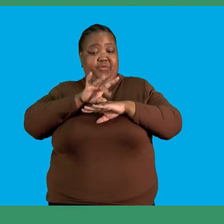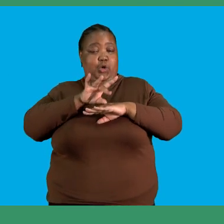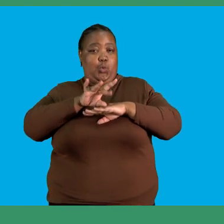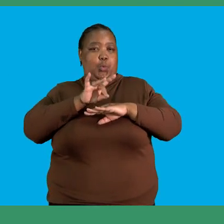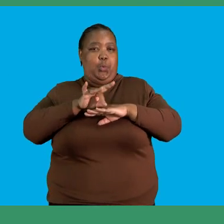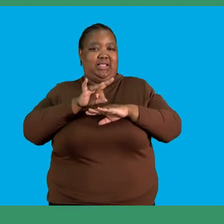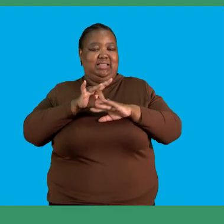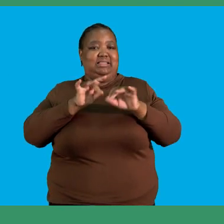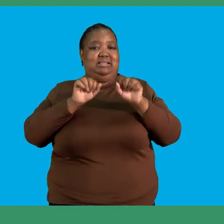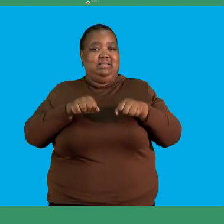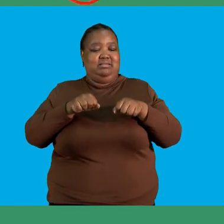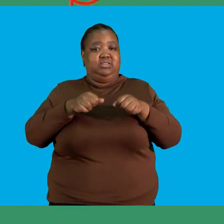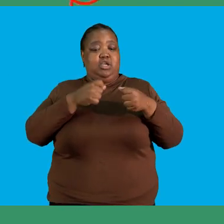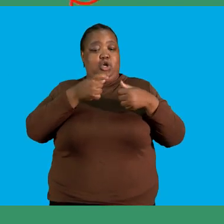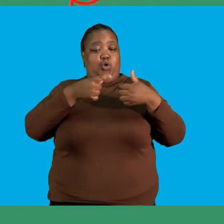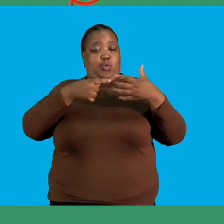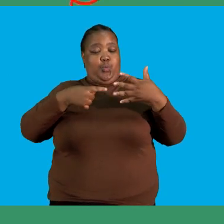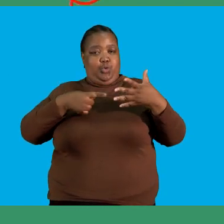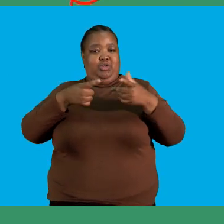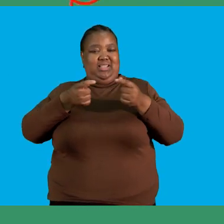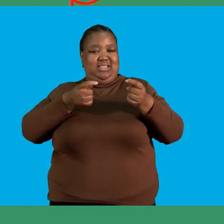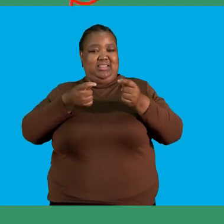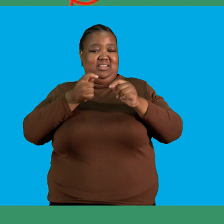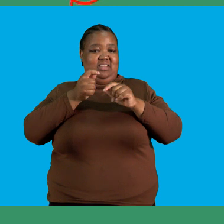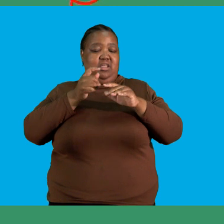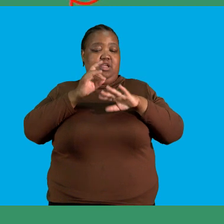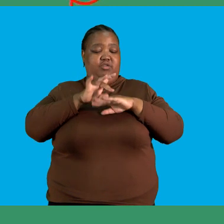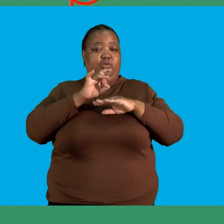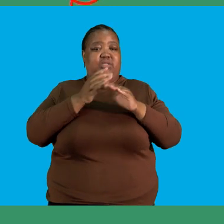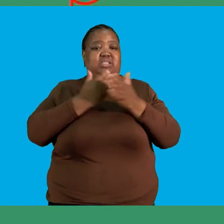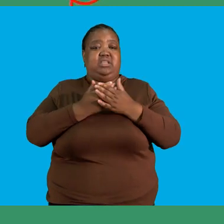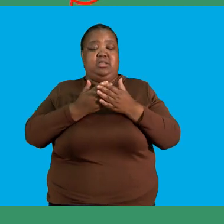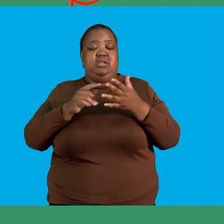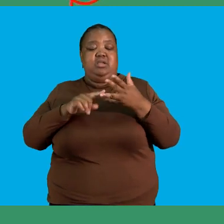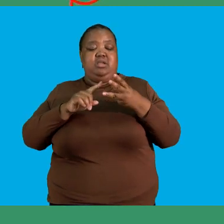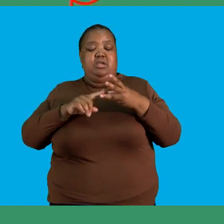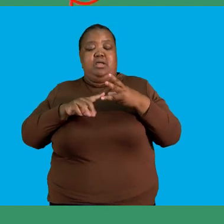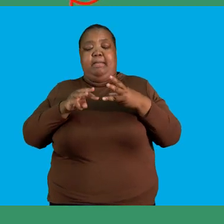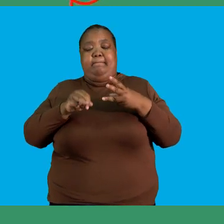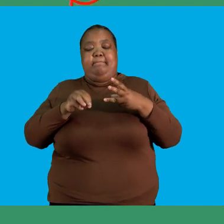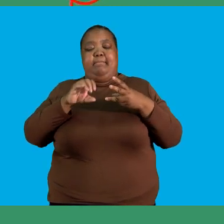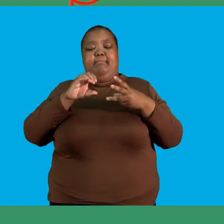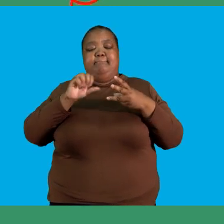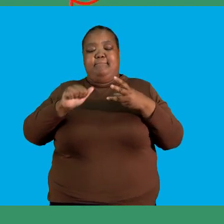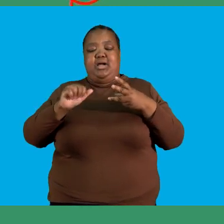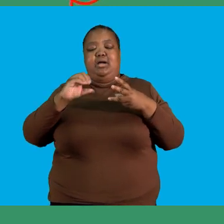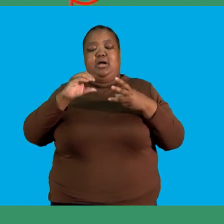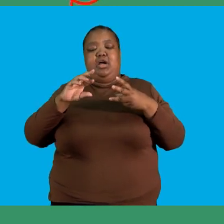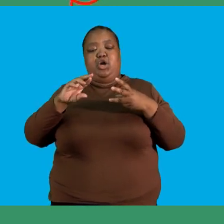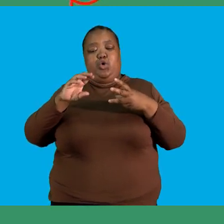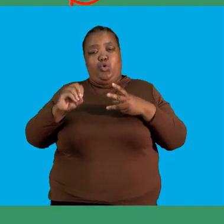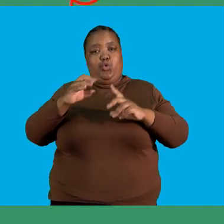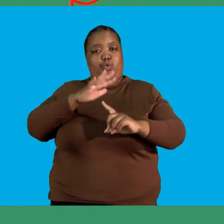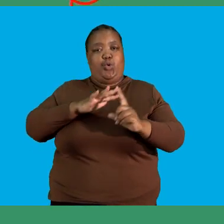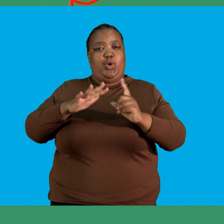influence over the components. And then we have the macro environment, where